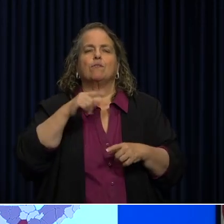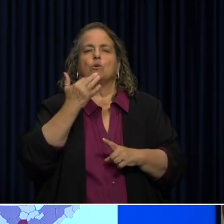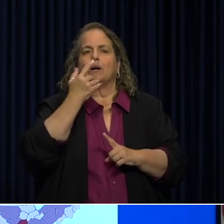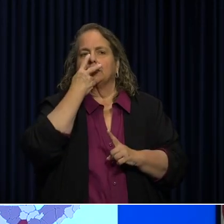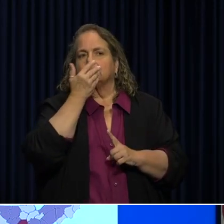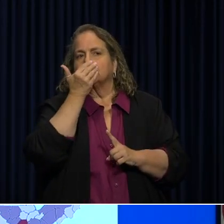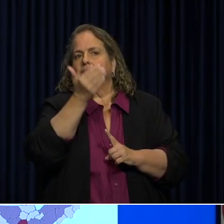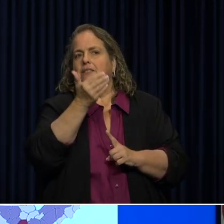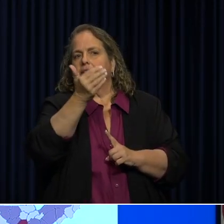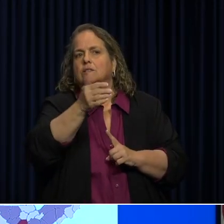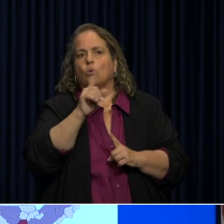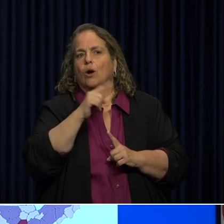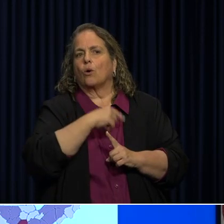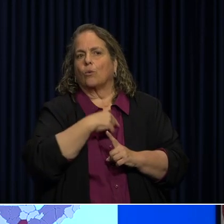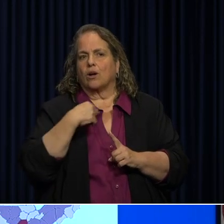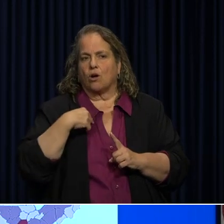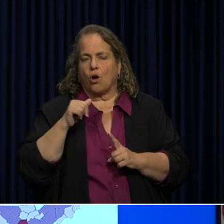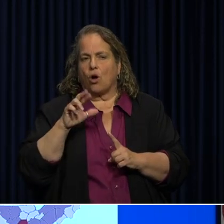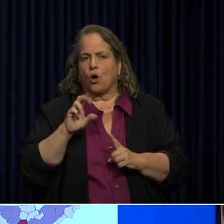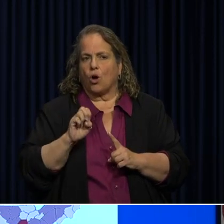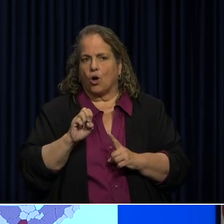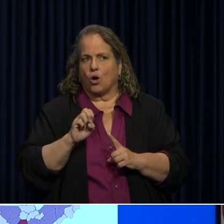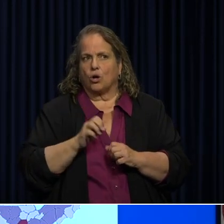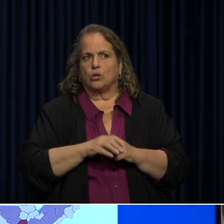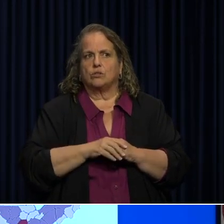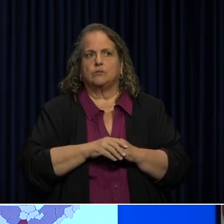what times things would